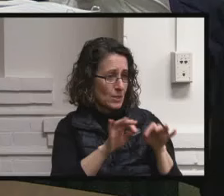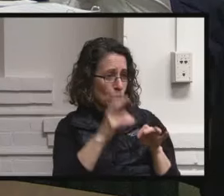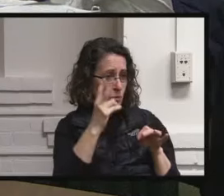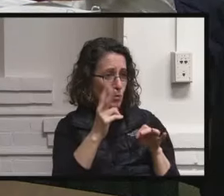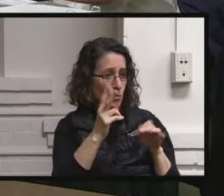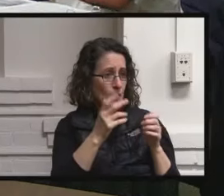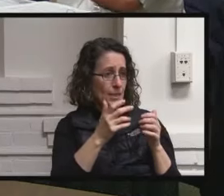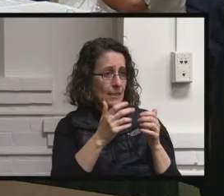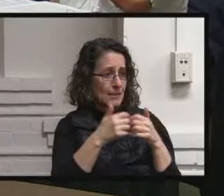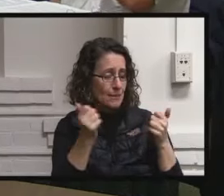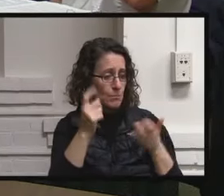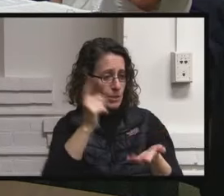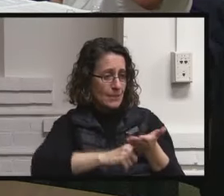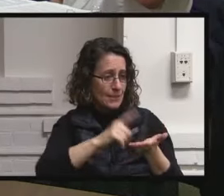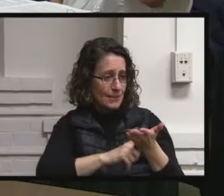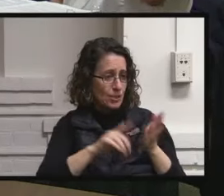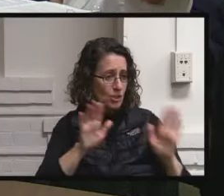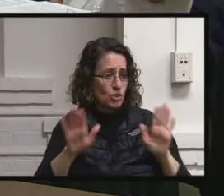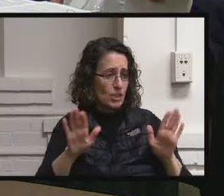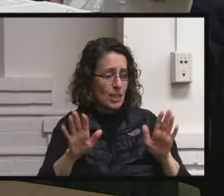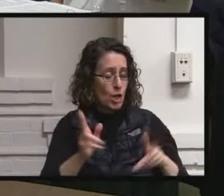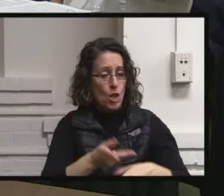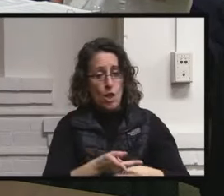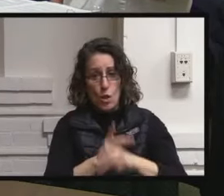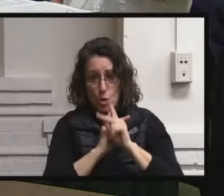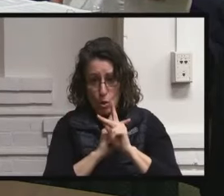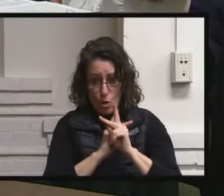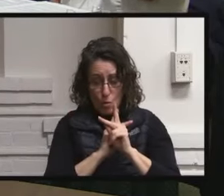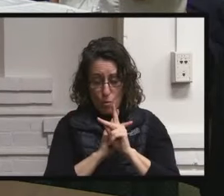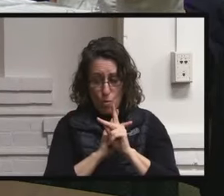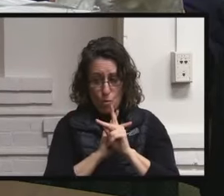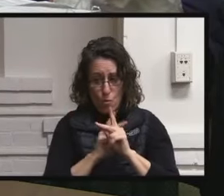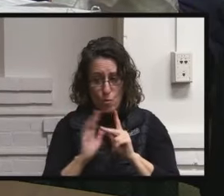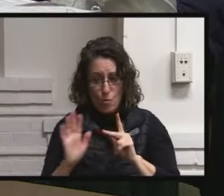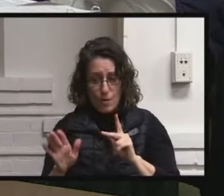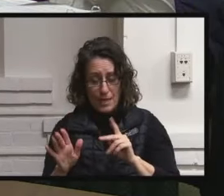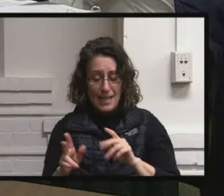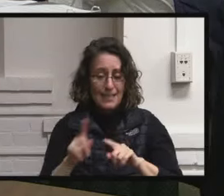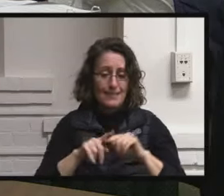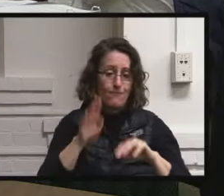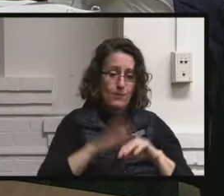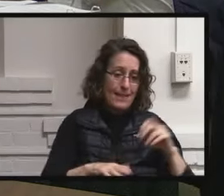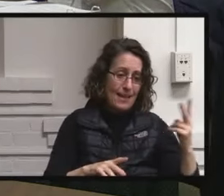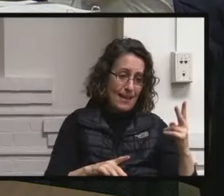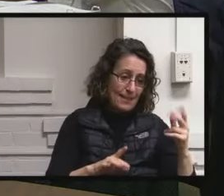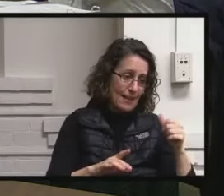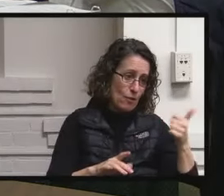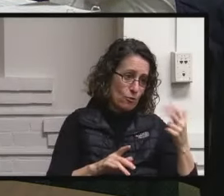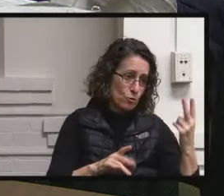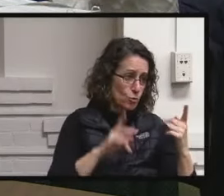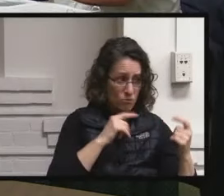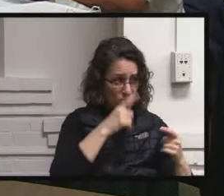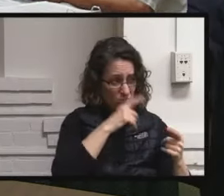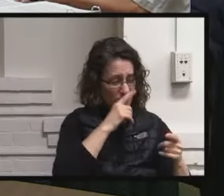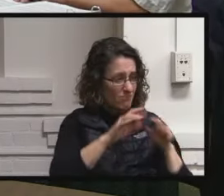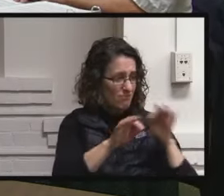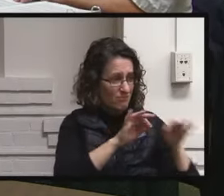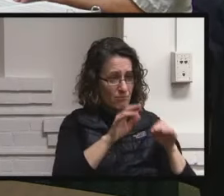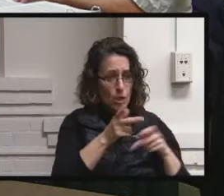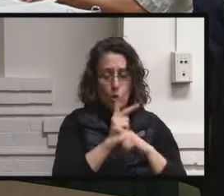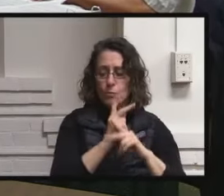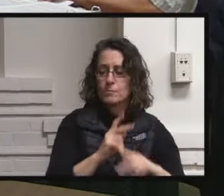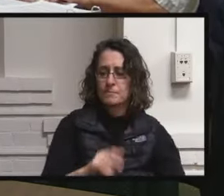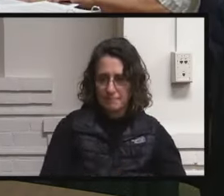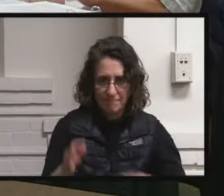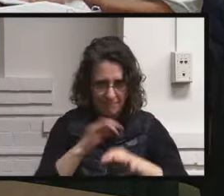presentations, that the loan portion is actually different from the other two items that then need to be addressed. So if you would talk with us now about the loan.